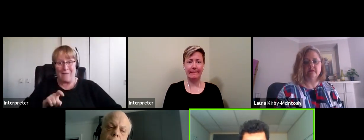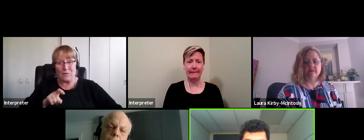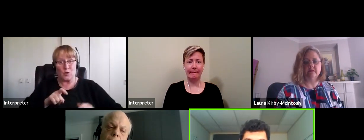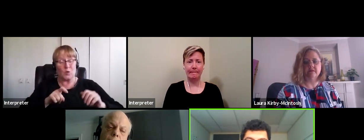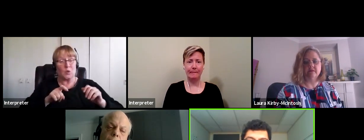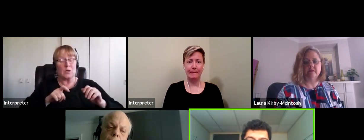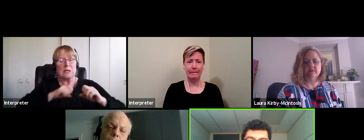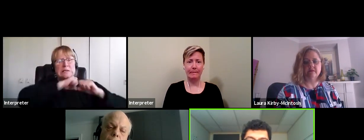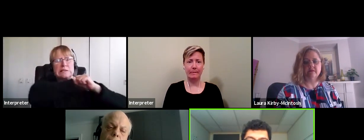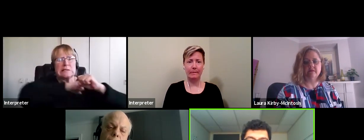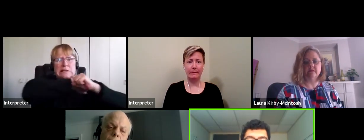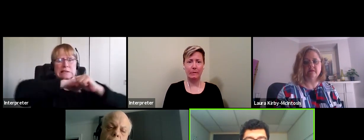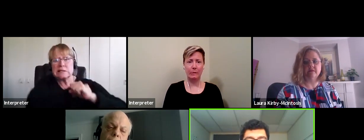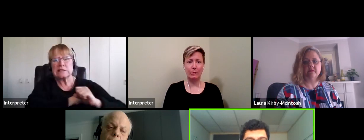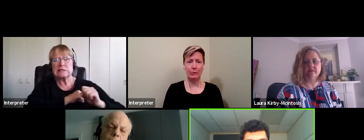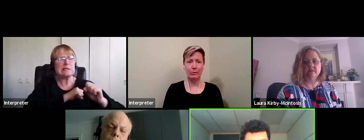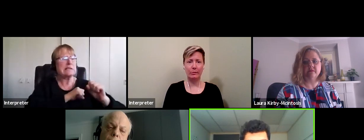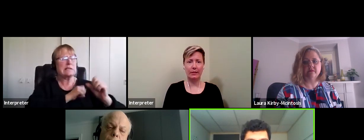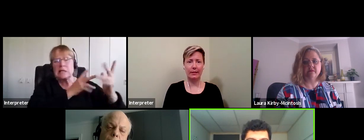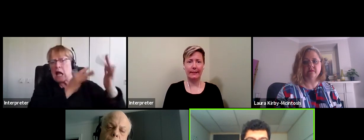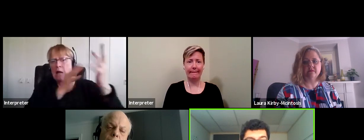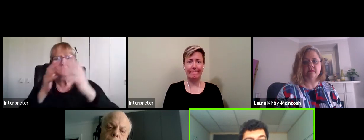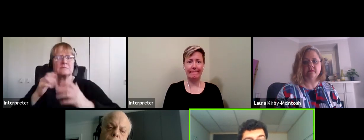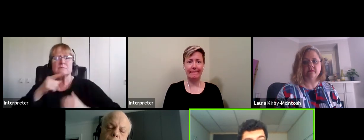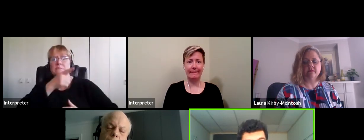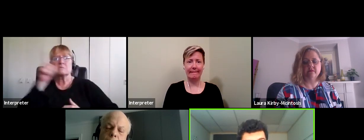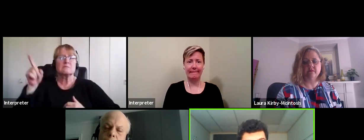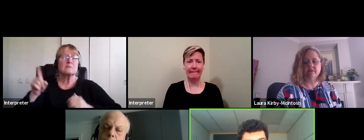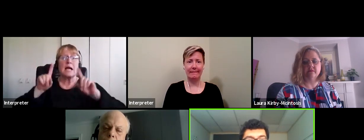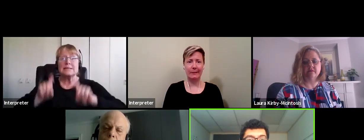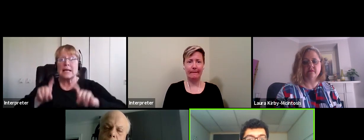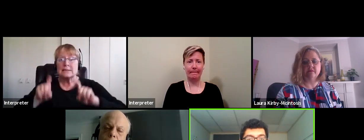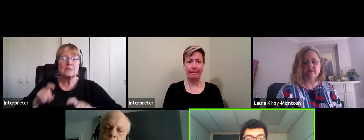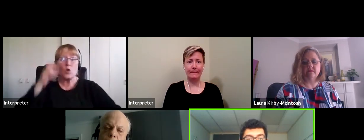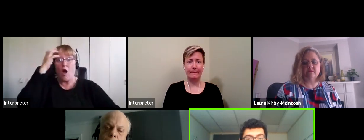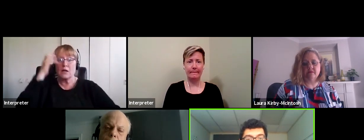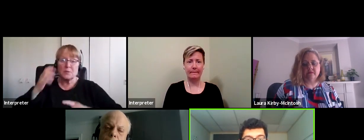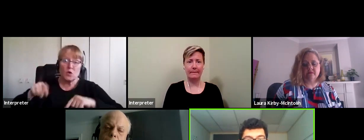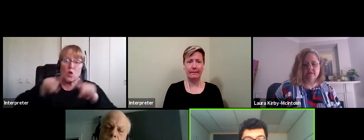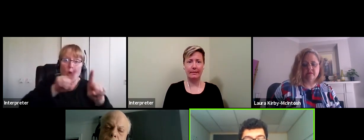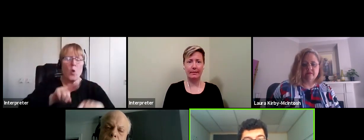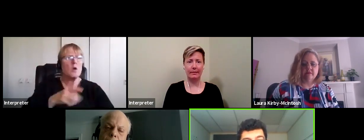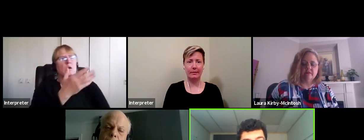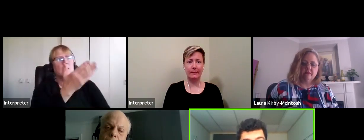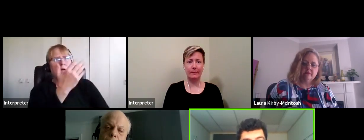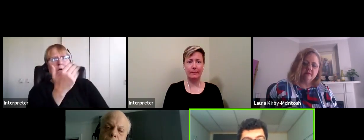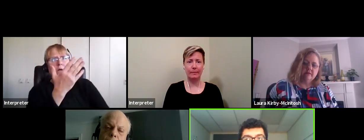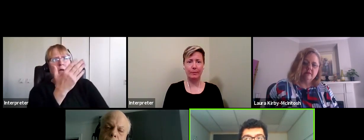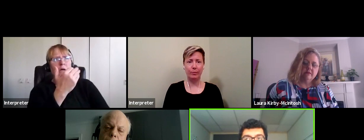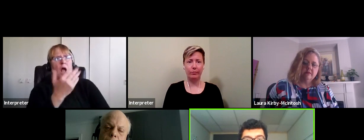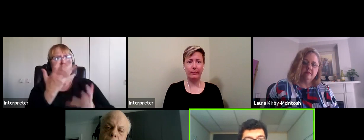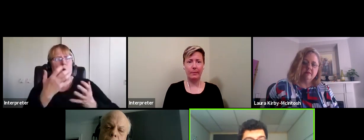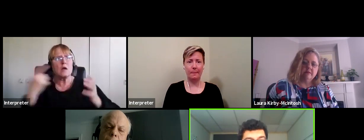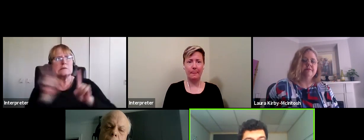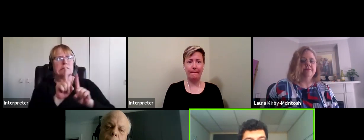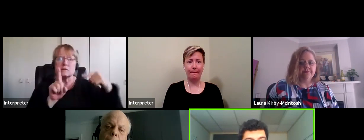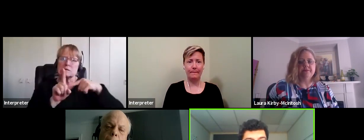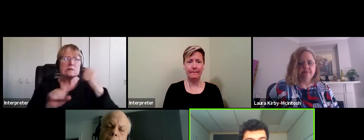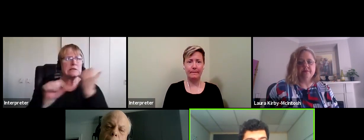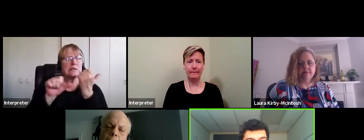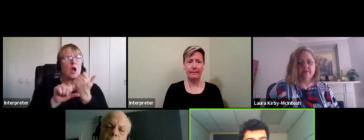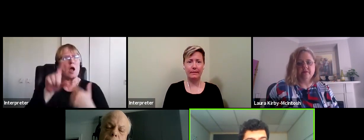the sector. If they go into a testing center or if they go into a hospital, to have their worker with them. Sometimes